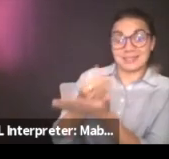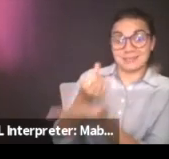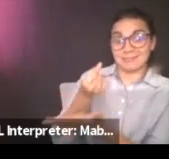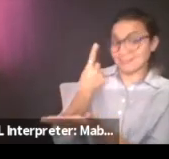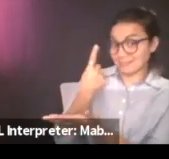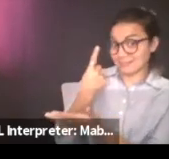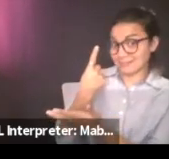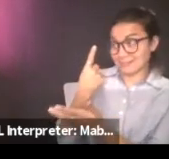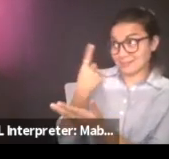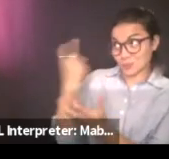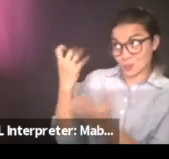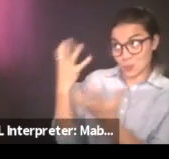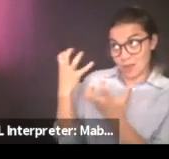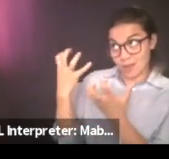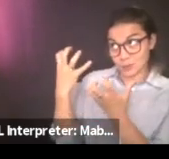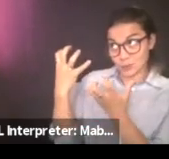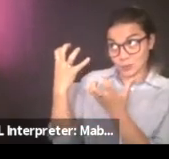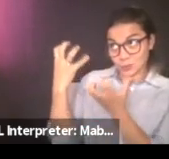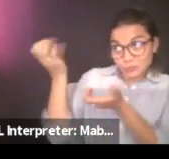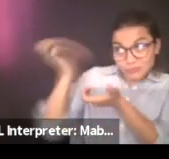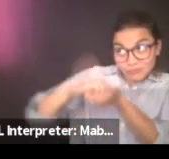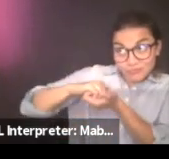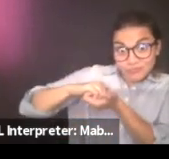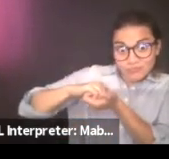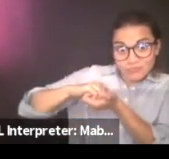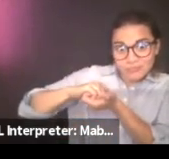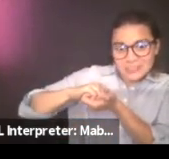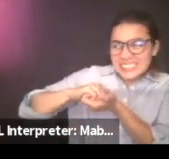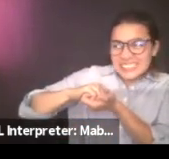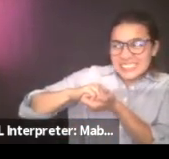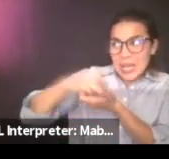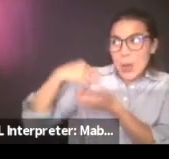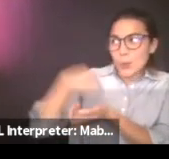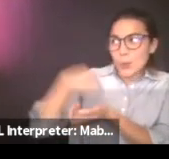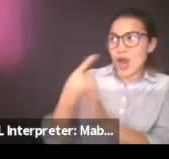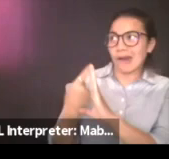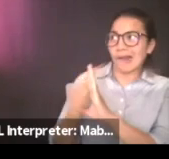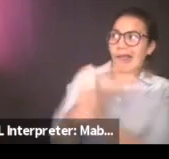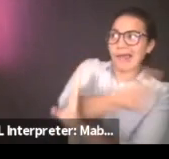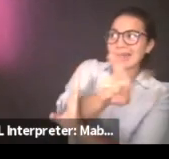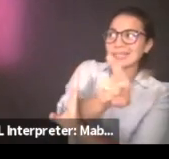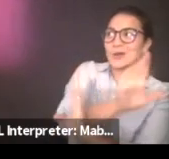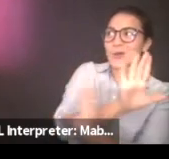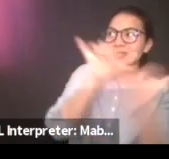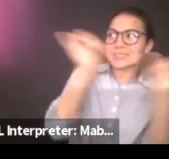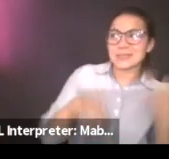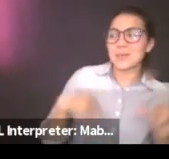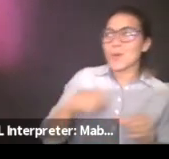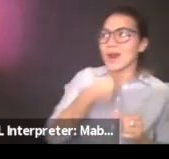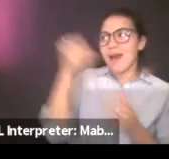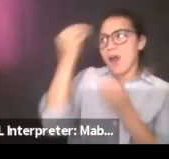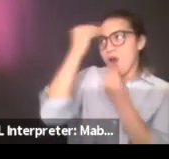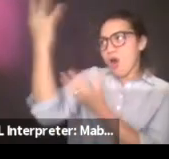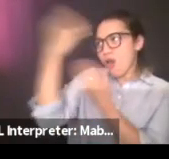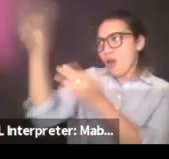if you want to operate in relationship to us, we are circumventing your system entirely, and we are not ferreting information back to you. We are not